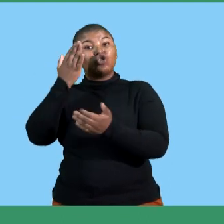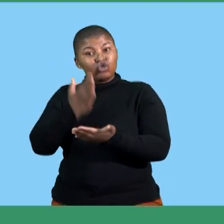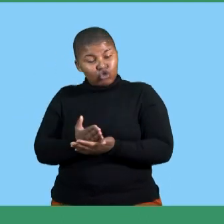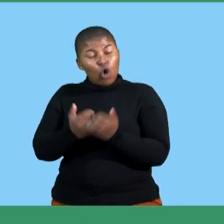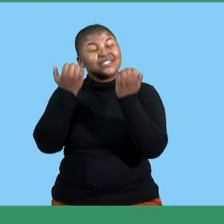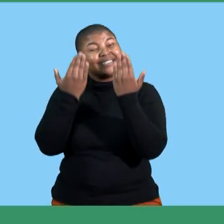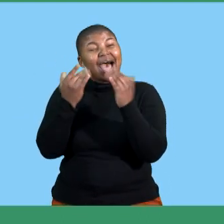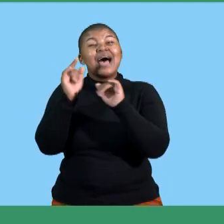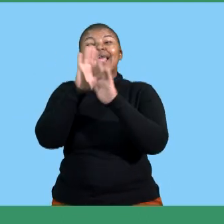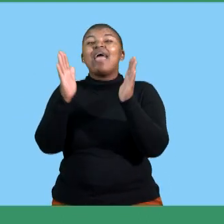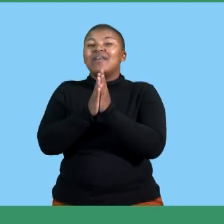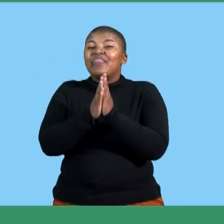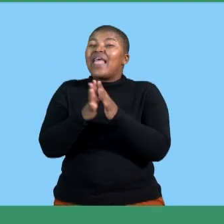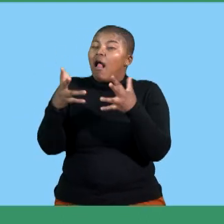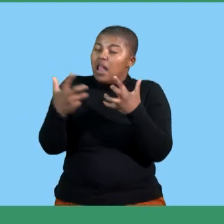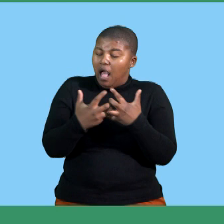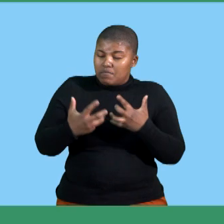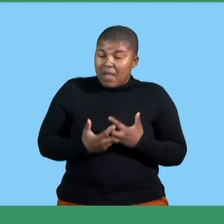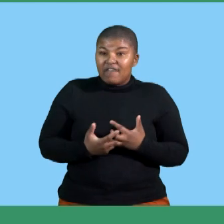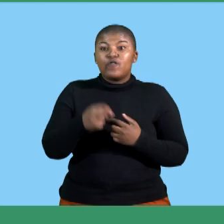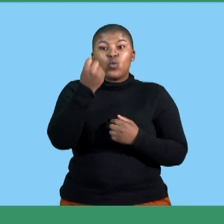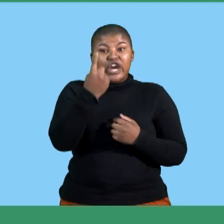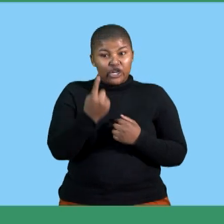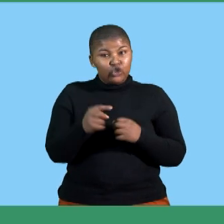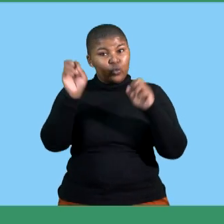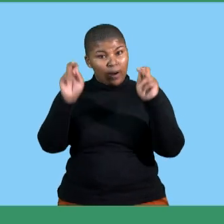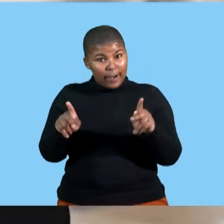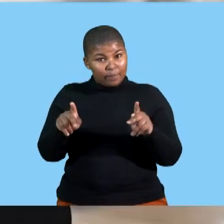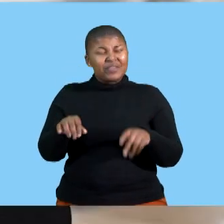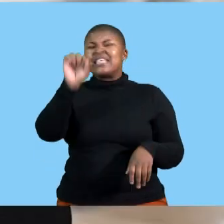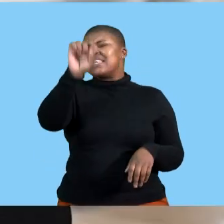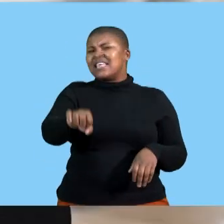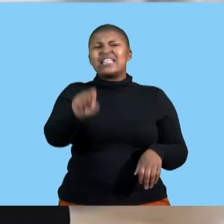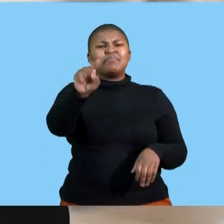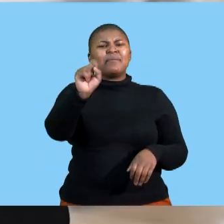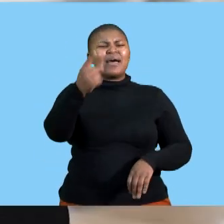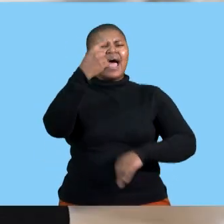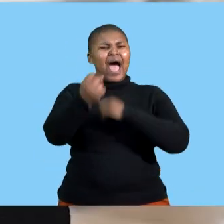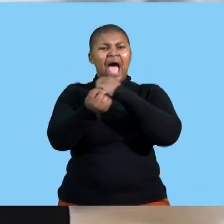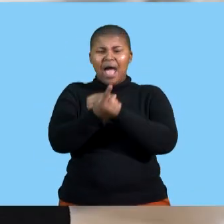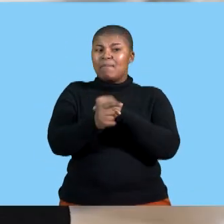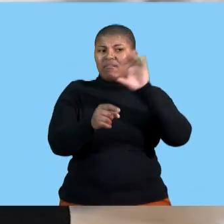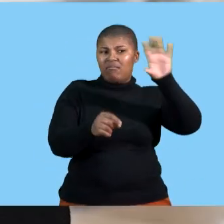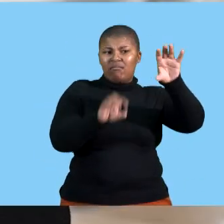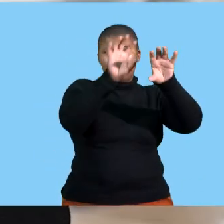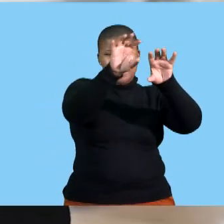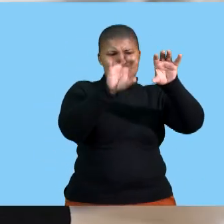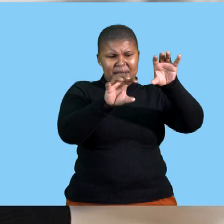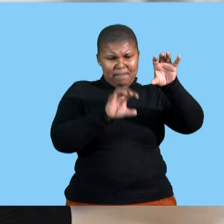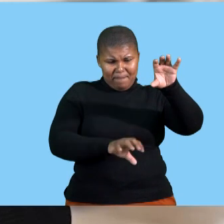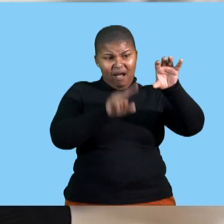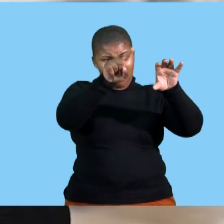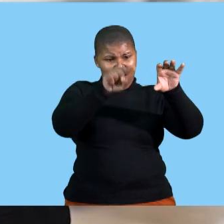to study all the relevant content for each section. So obviously with this content map,